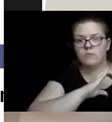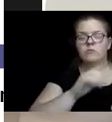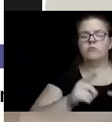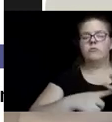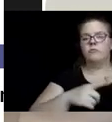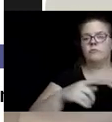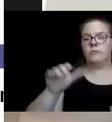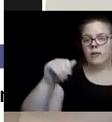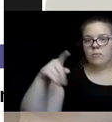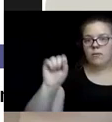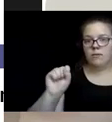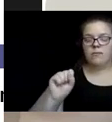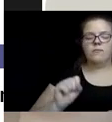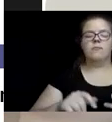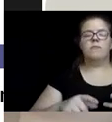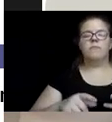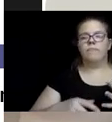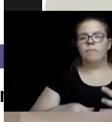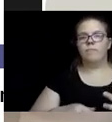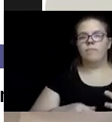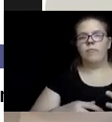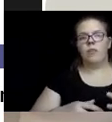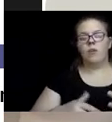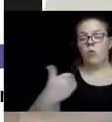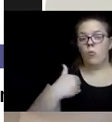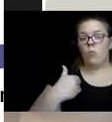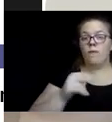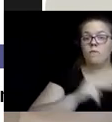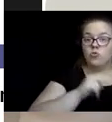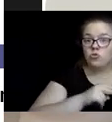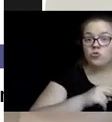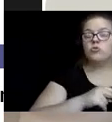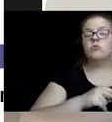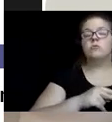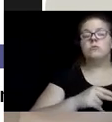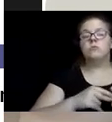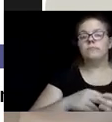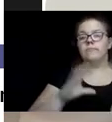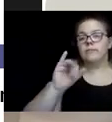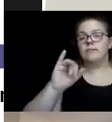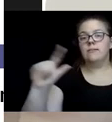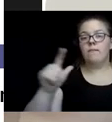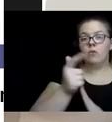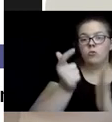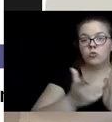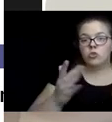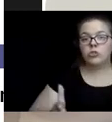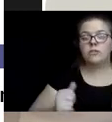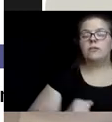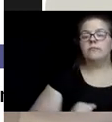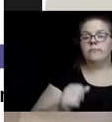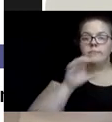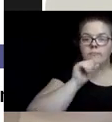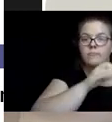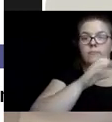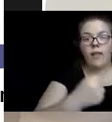Protective Service, Office for Aging. We have a nurse, we have a civil attorney, our elder advocate,